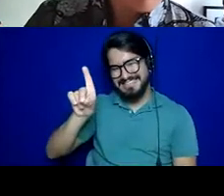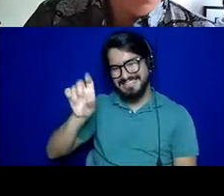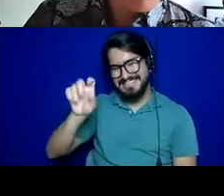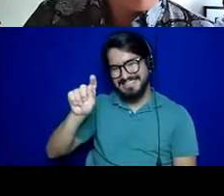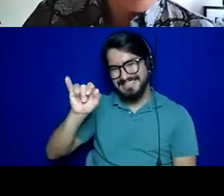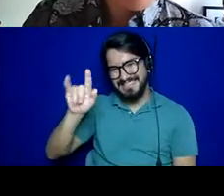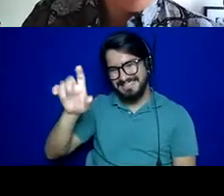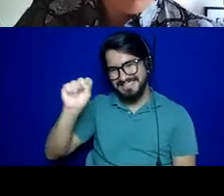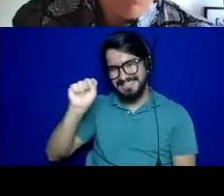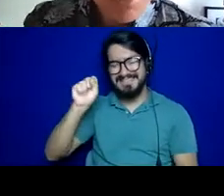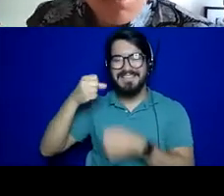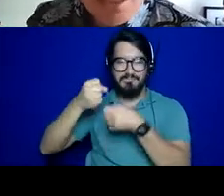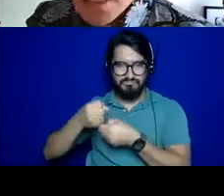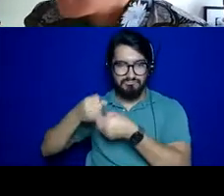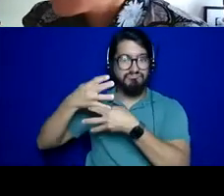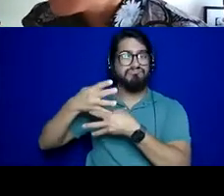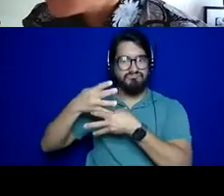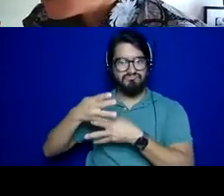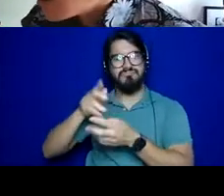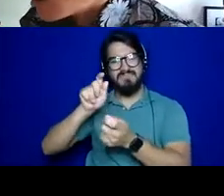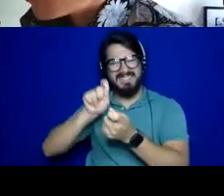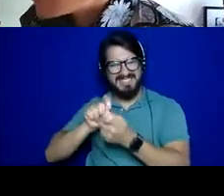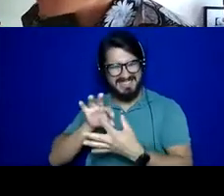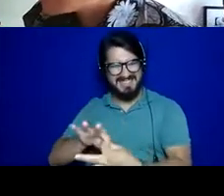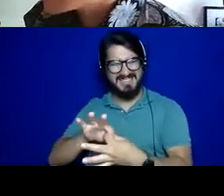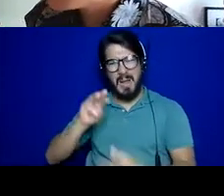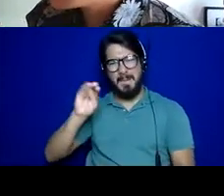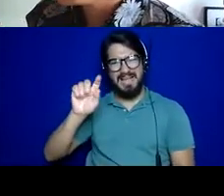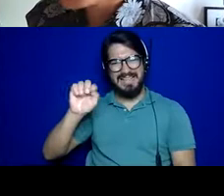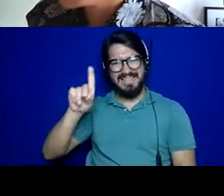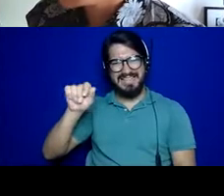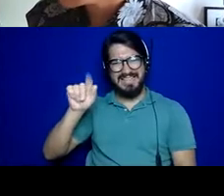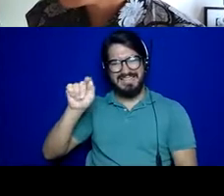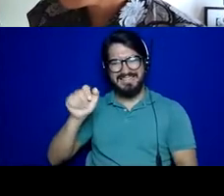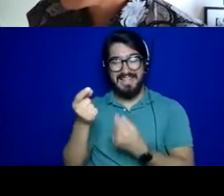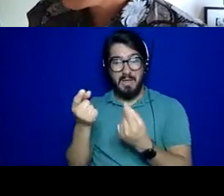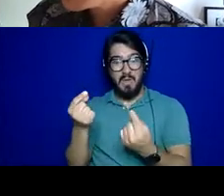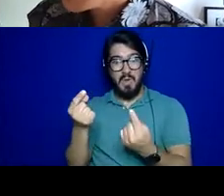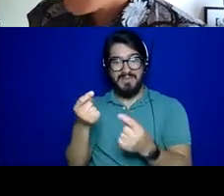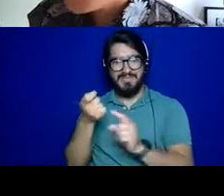that we just looked at as an example in mine, the metadata. And then you can remove properties